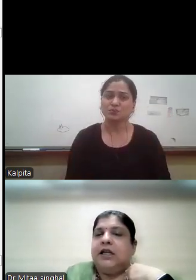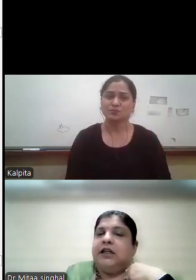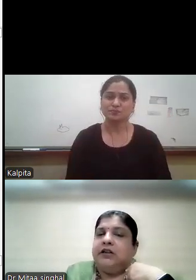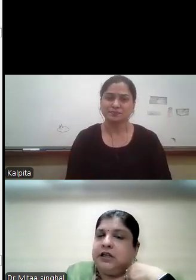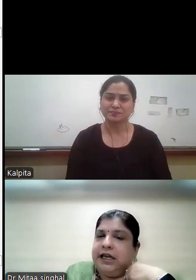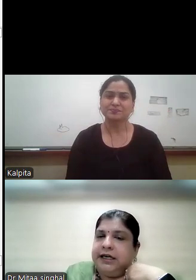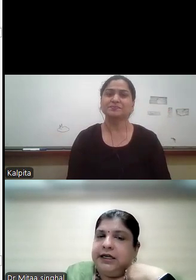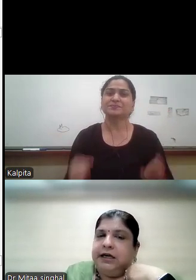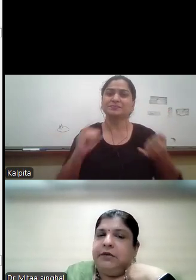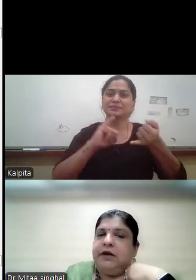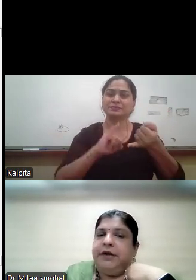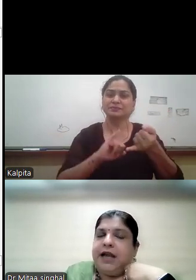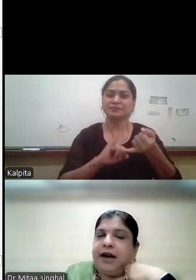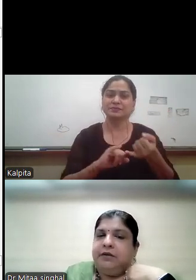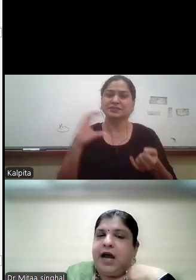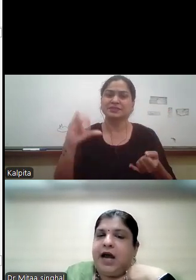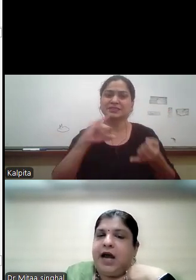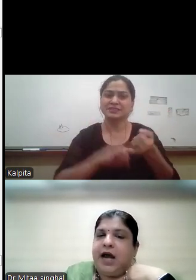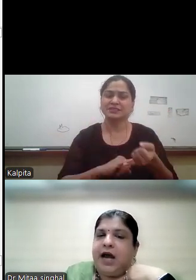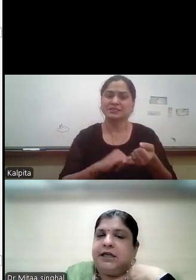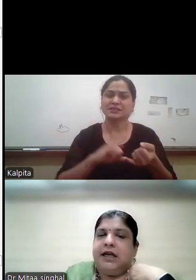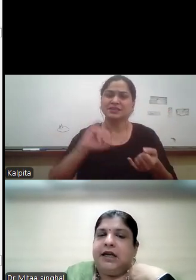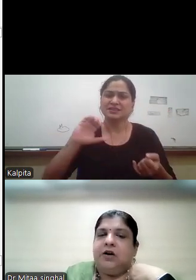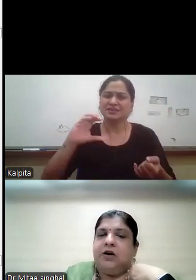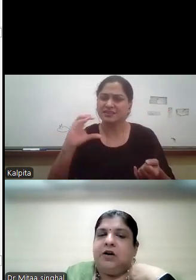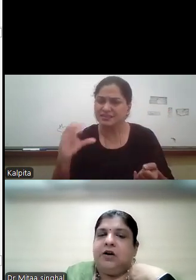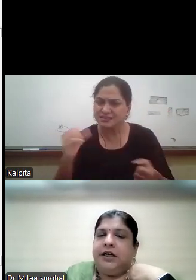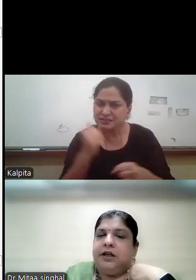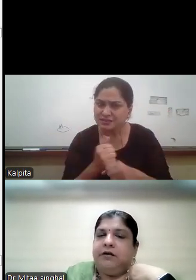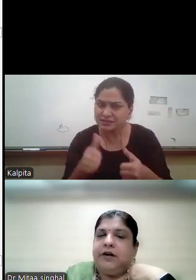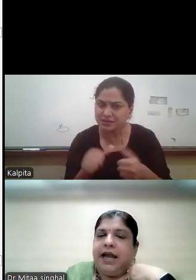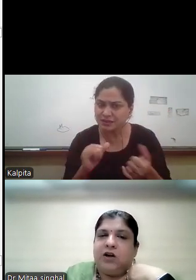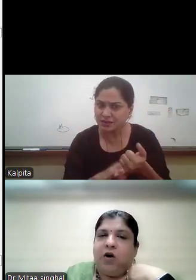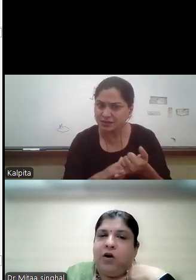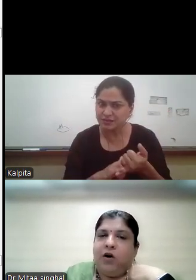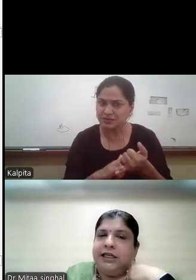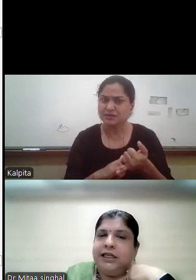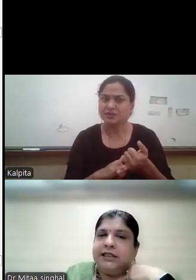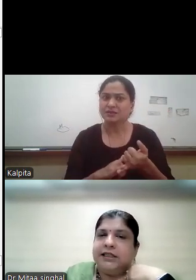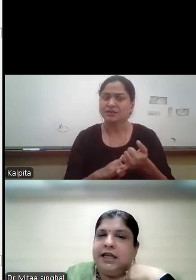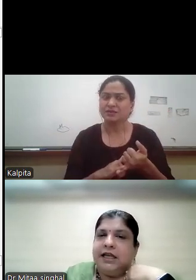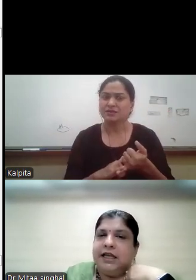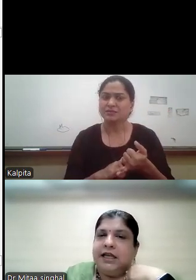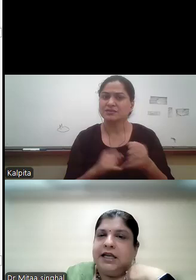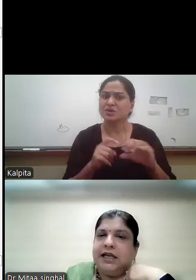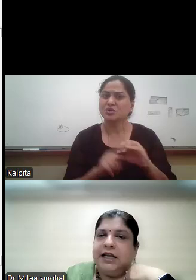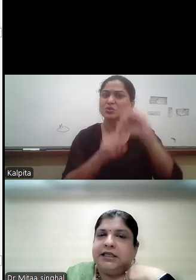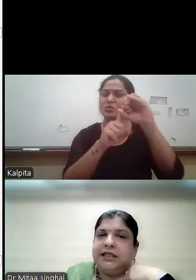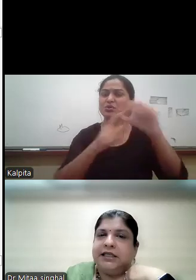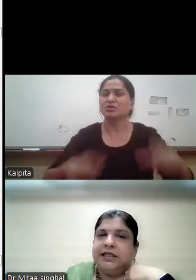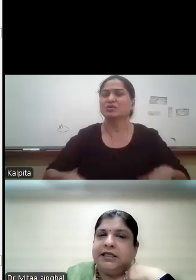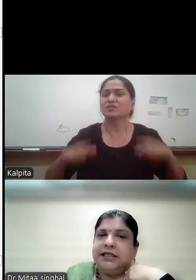test, gait attainment, pediatric balance scale, quality of life, Pathal index. All these scales